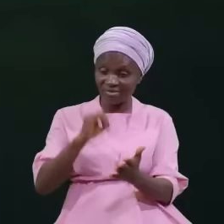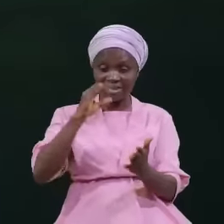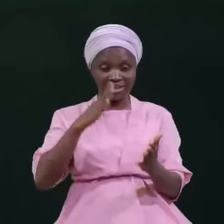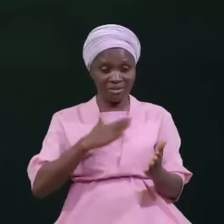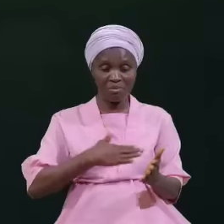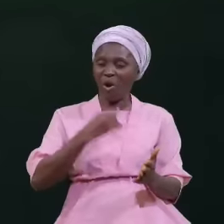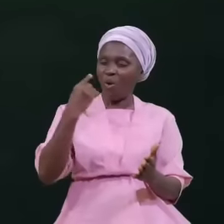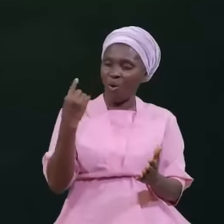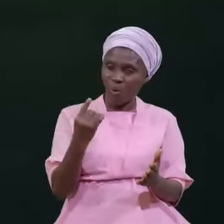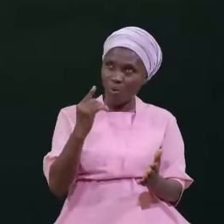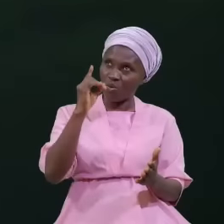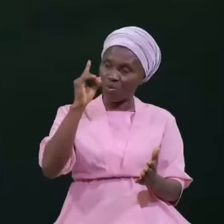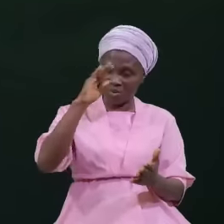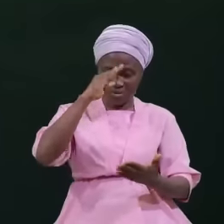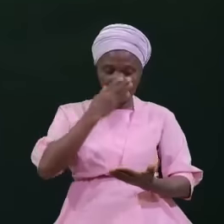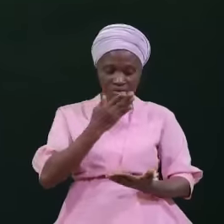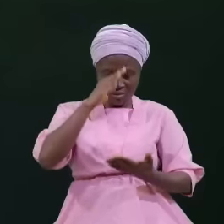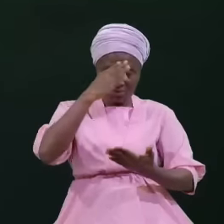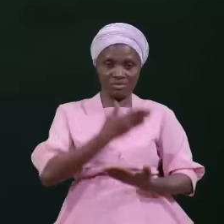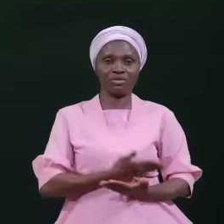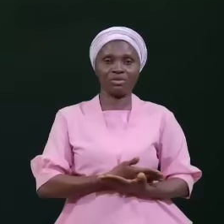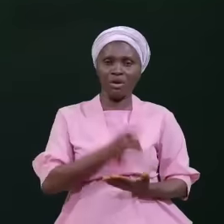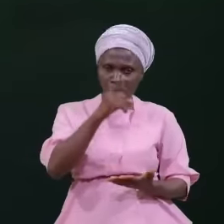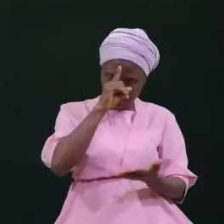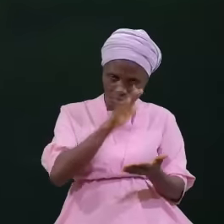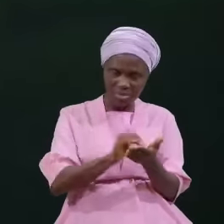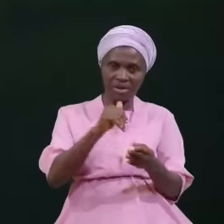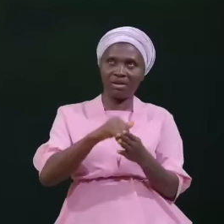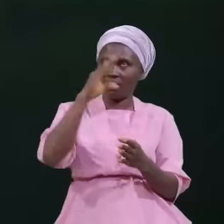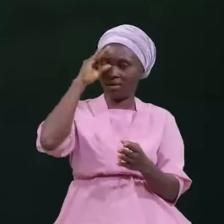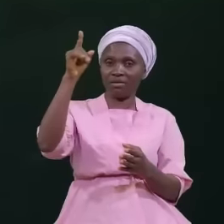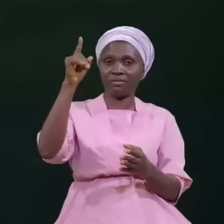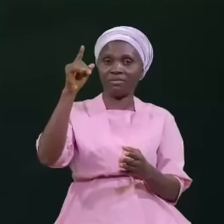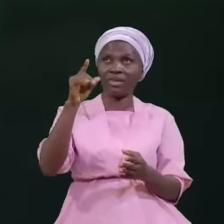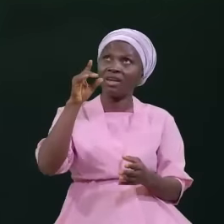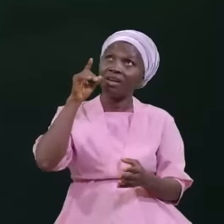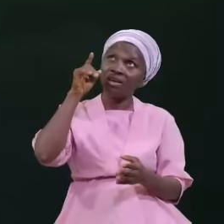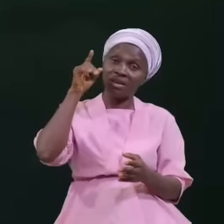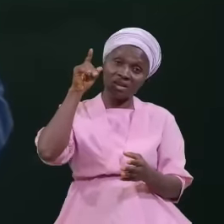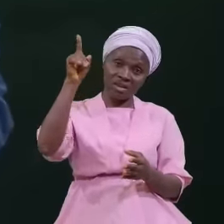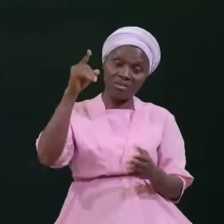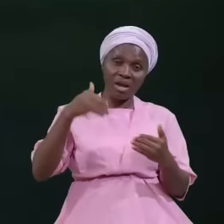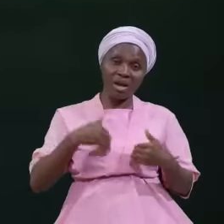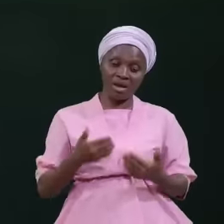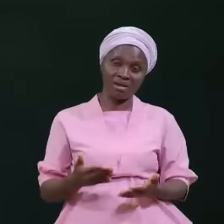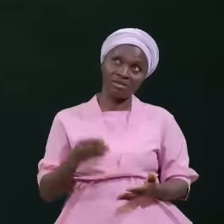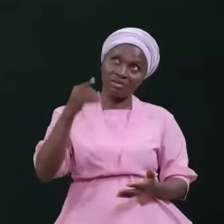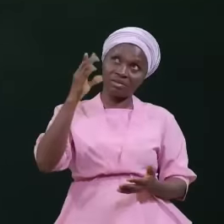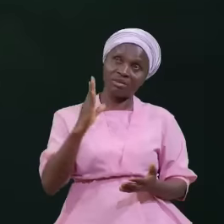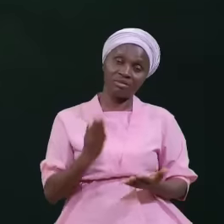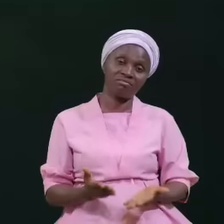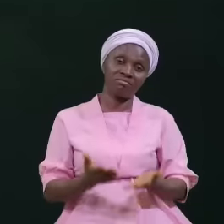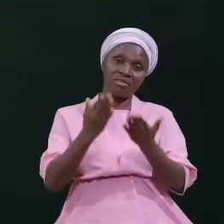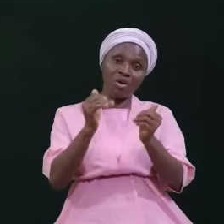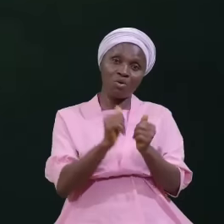Son. Believe him. Him as God exalted with his right hand to